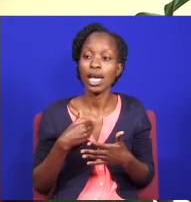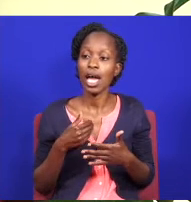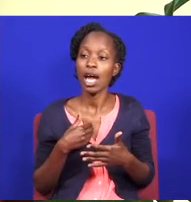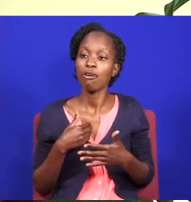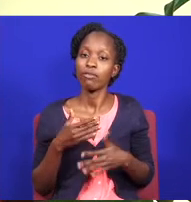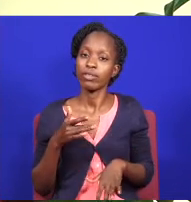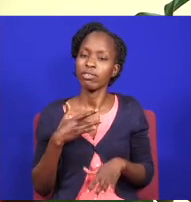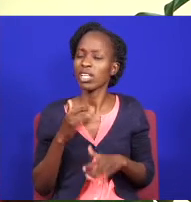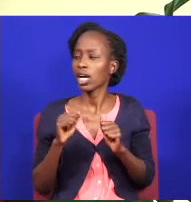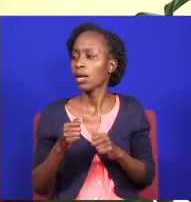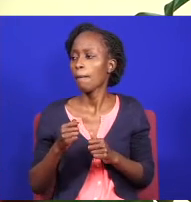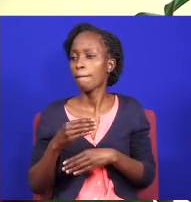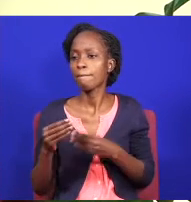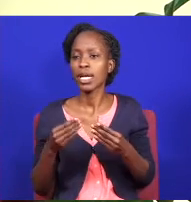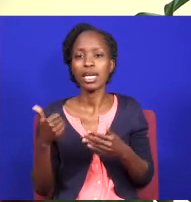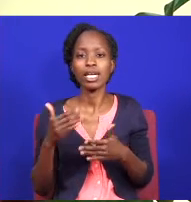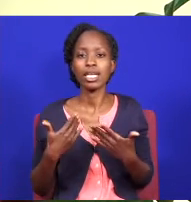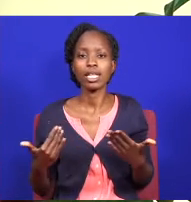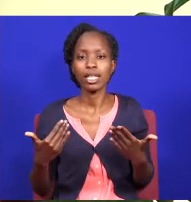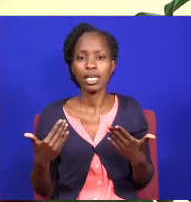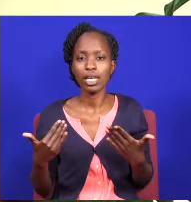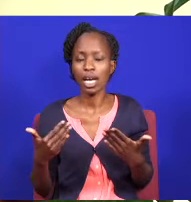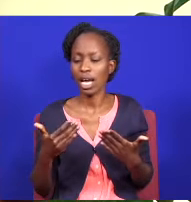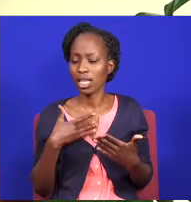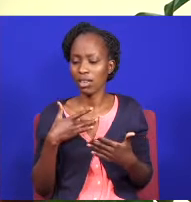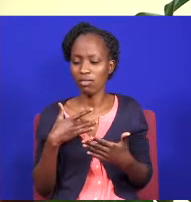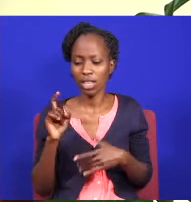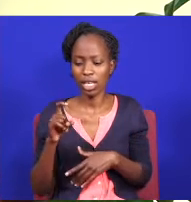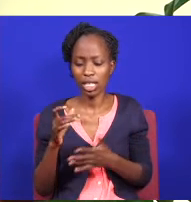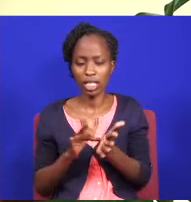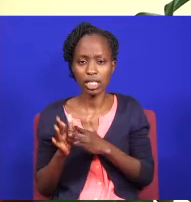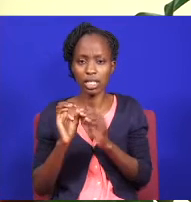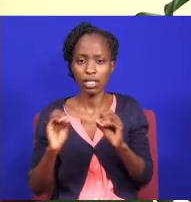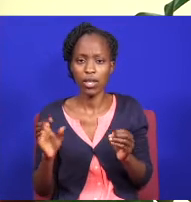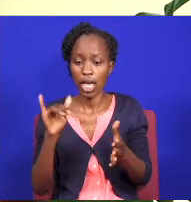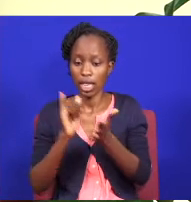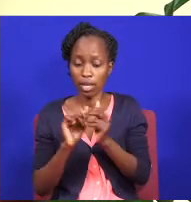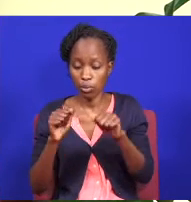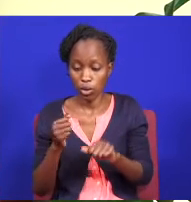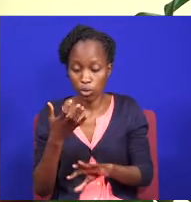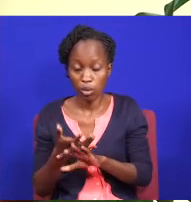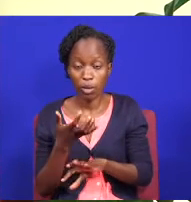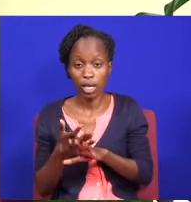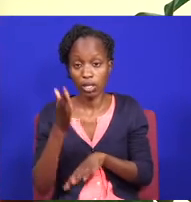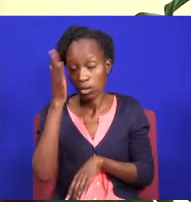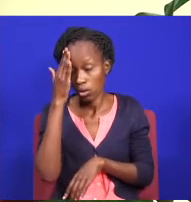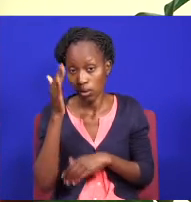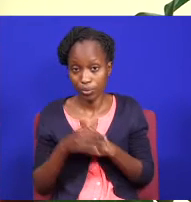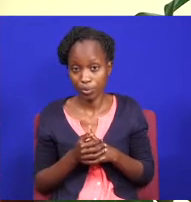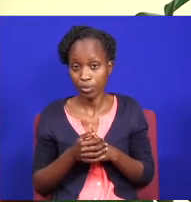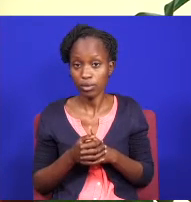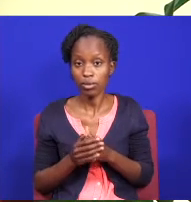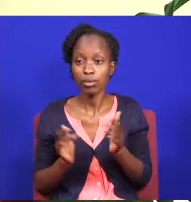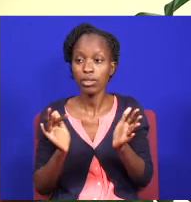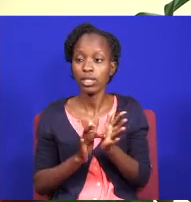buy anything, and they realize that they don't need Jesus. That can be difficult. But do you know what? Jesus